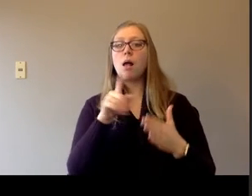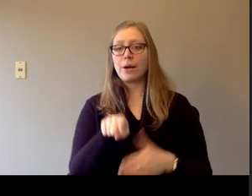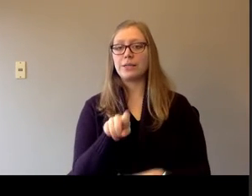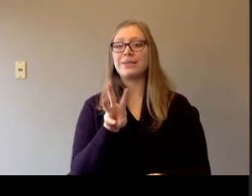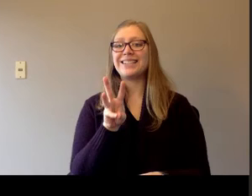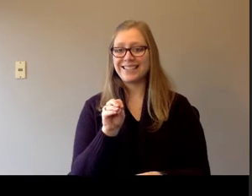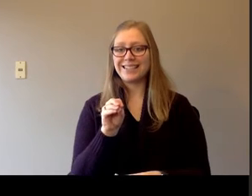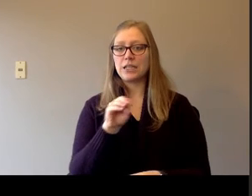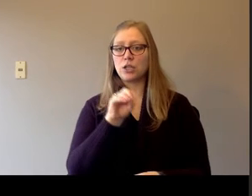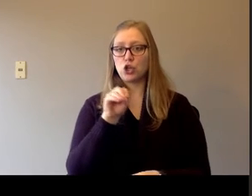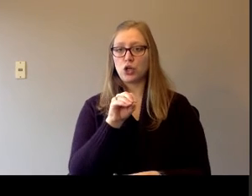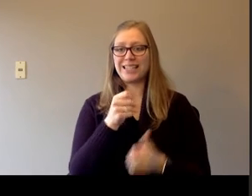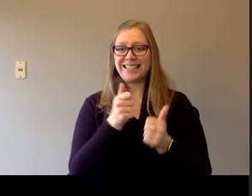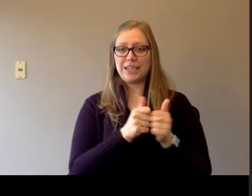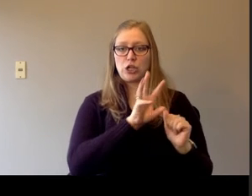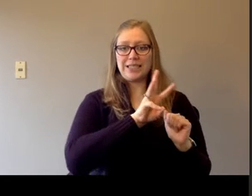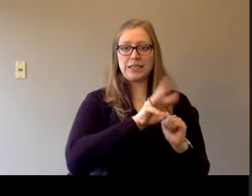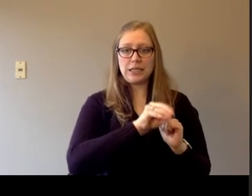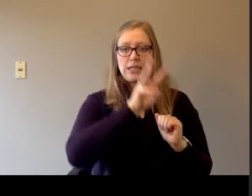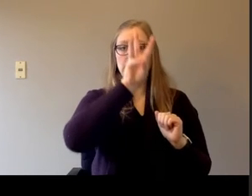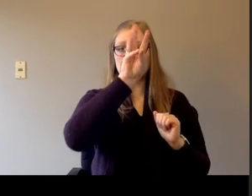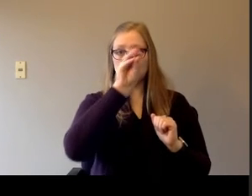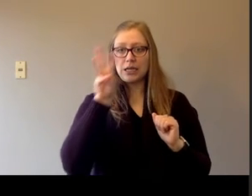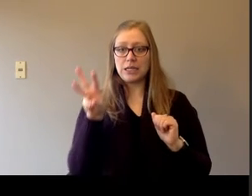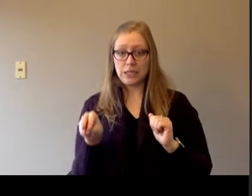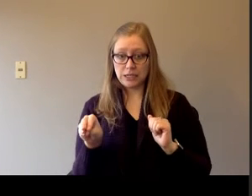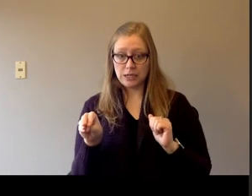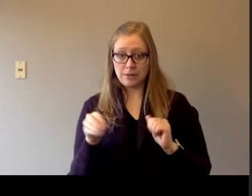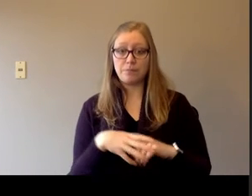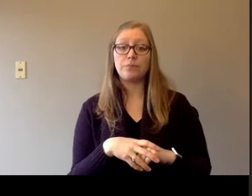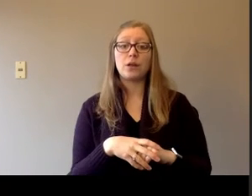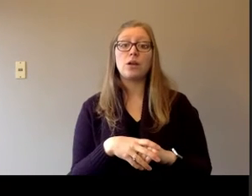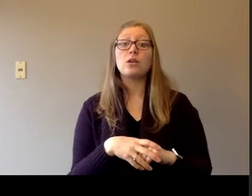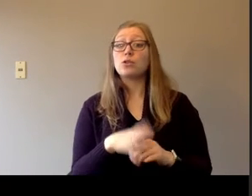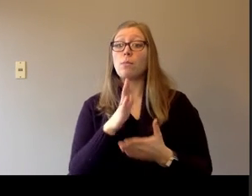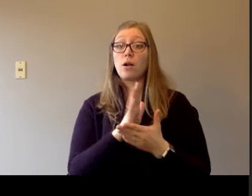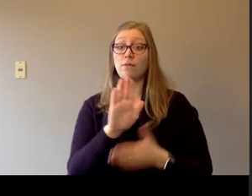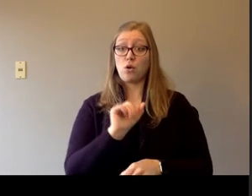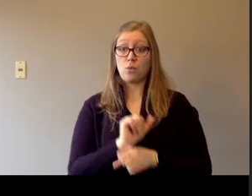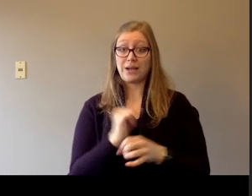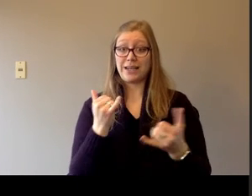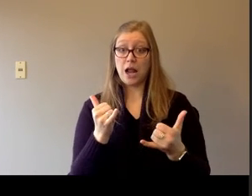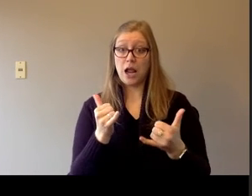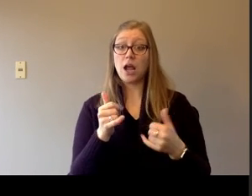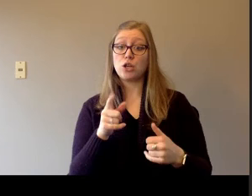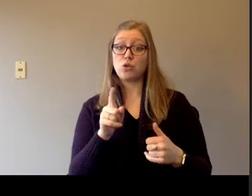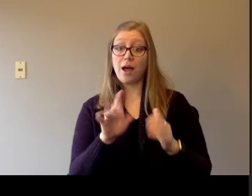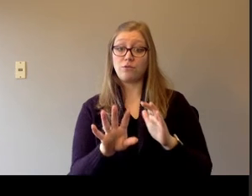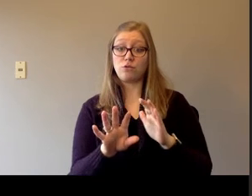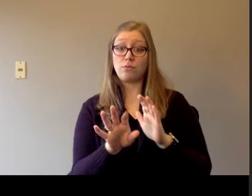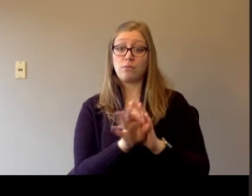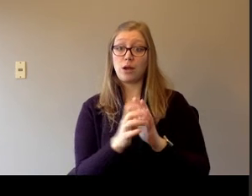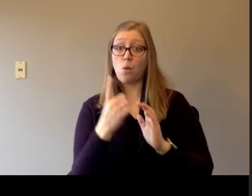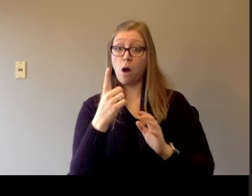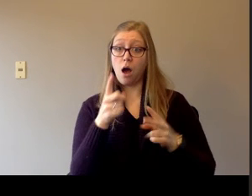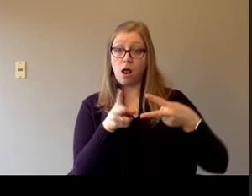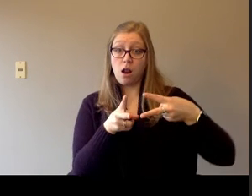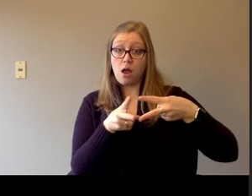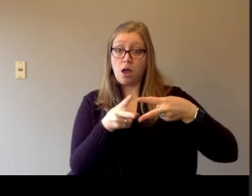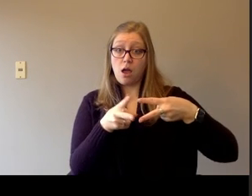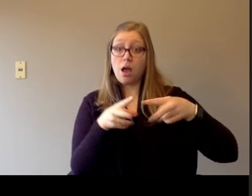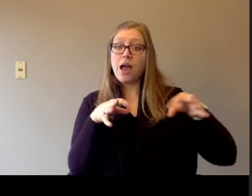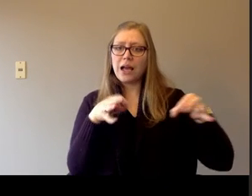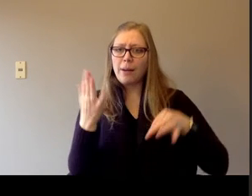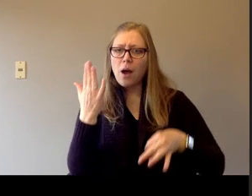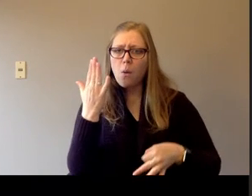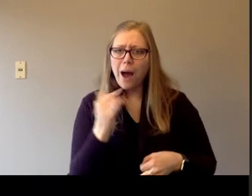the equiangular triangle and explain to me why they are true using Flipgrid. So that will be part of